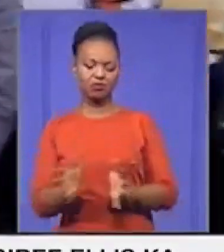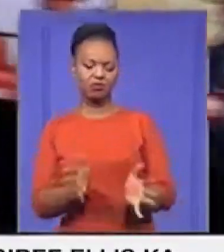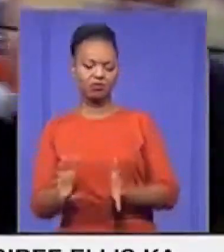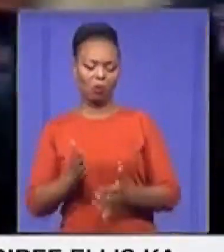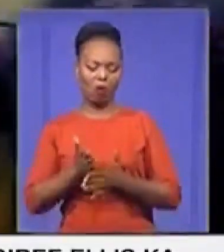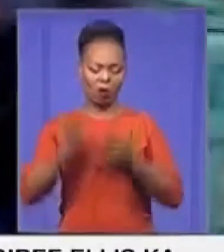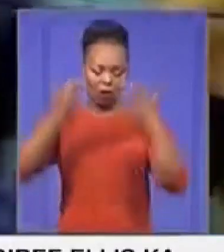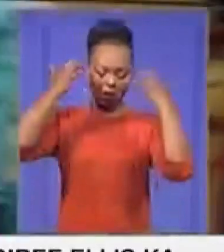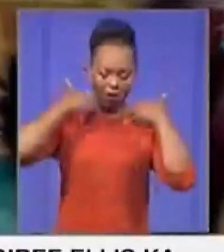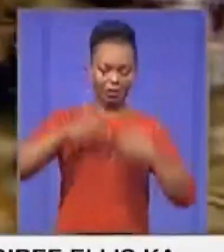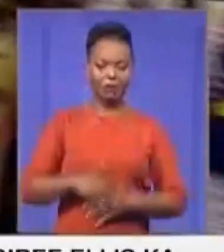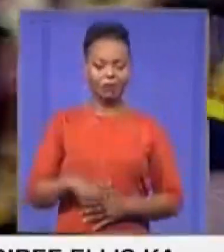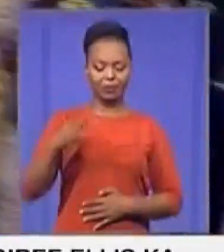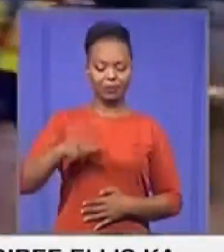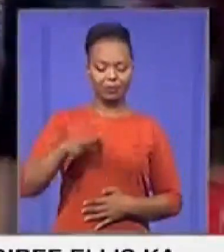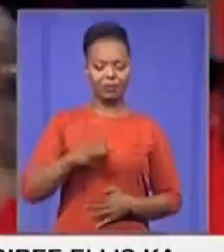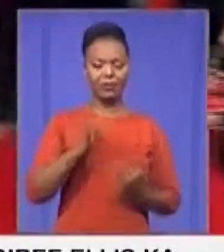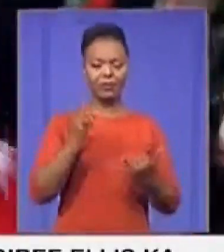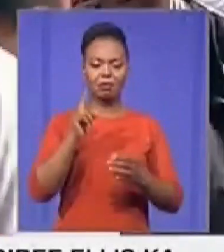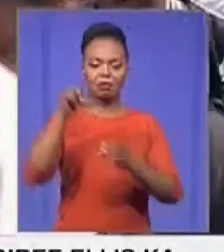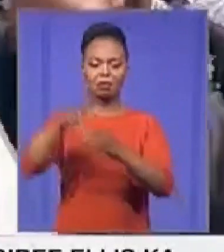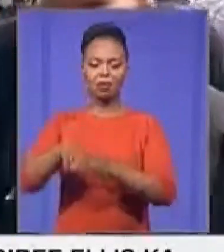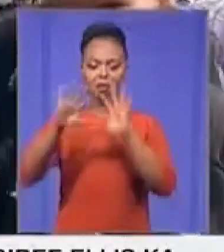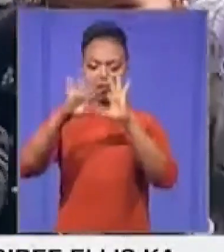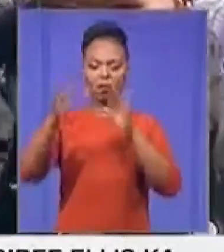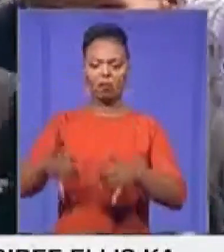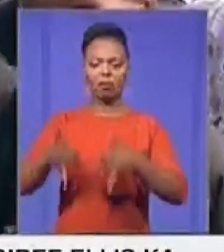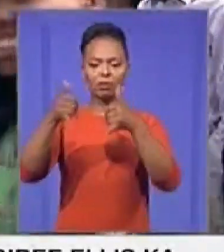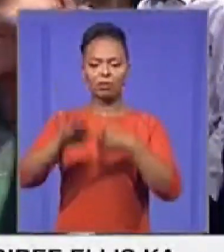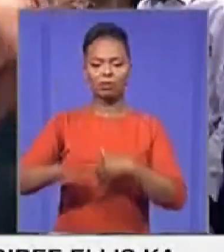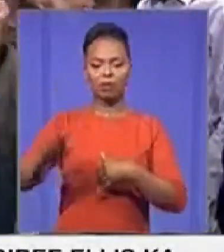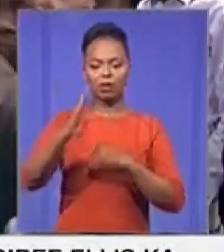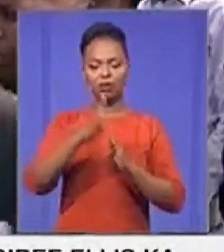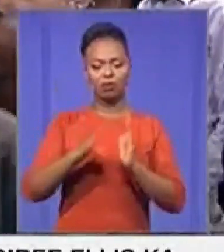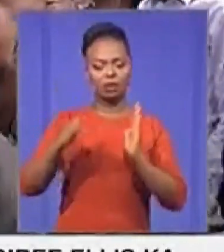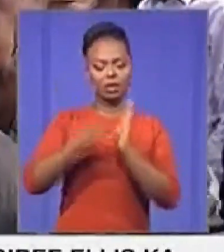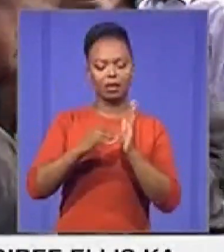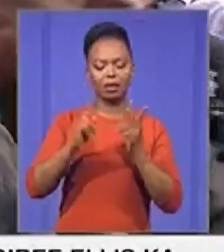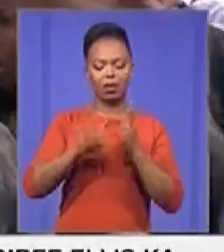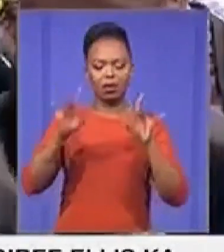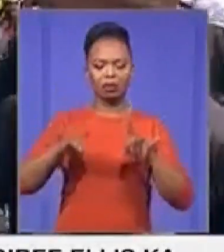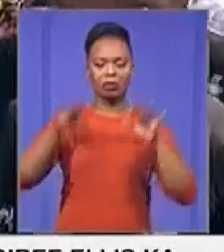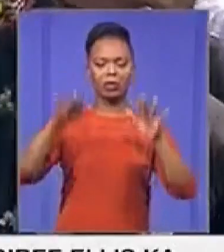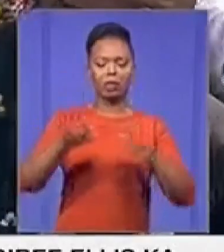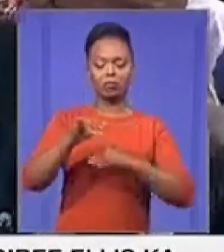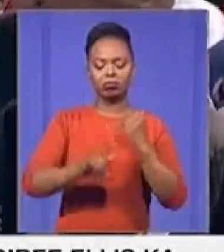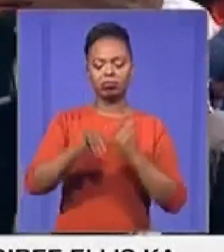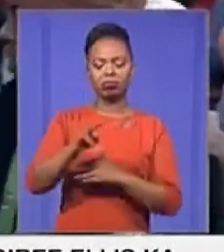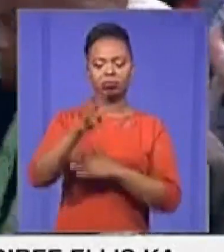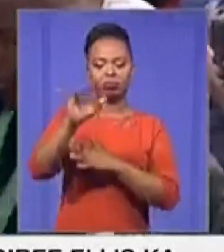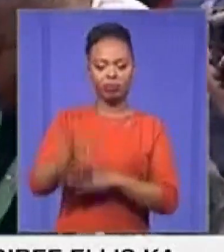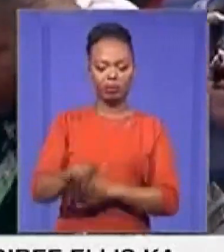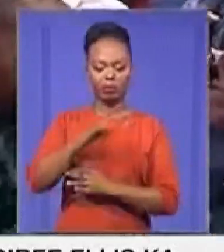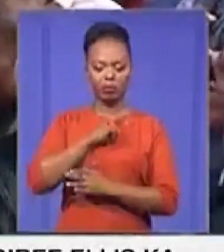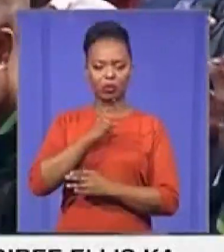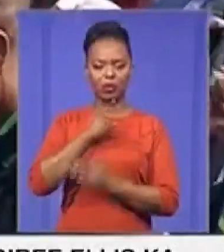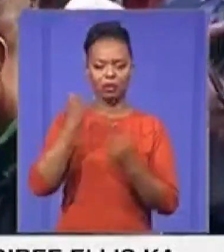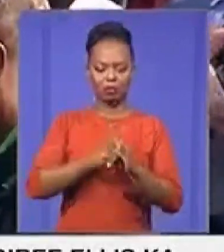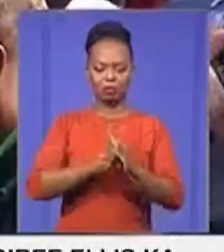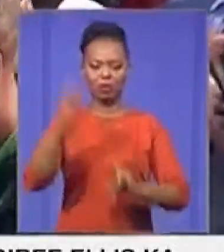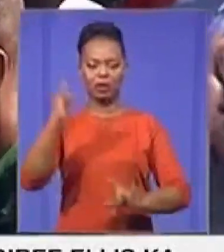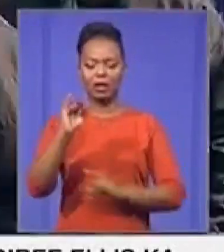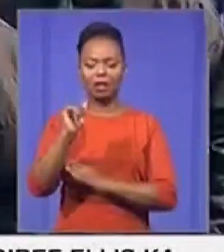Banyana ba ya dipapading tša sebiana sa lefase ka New Zealand le Australia ka kgwedi ya July morago ga go fenya sebiana